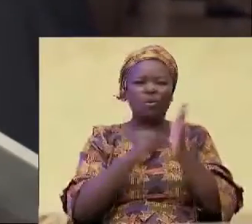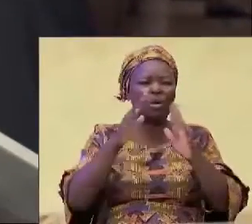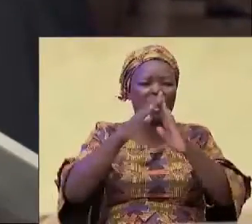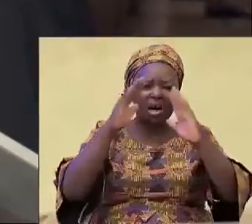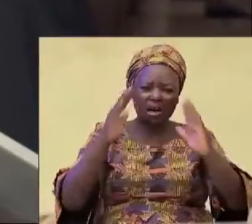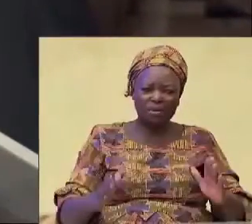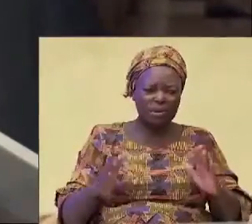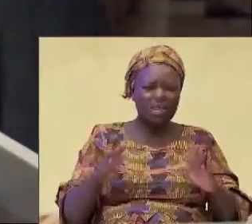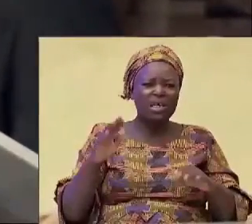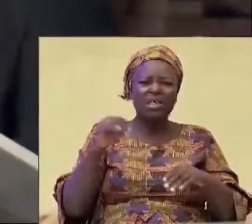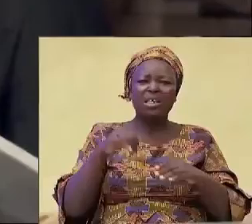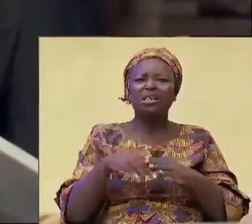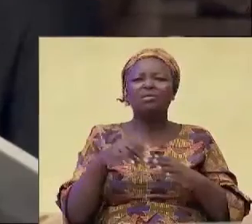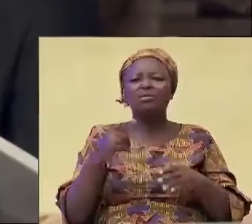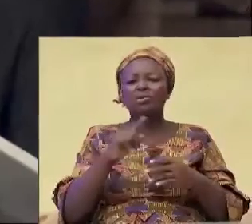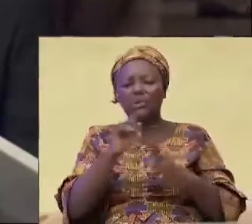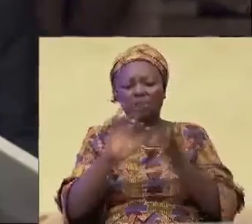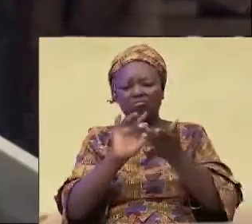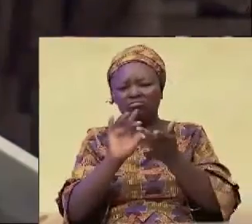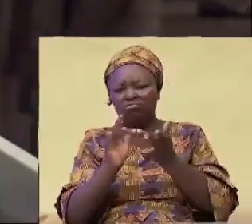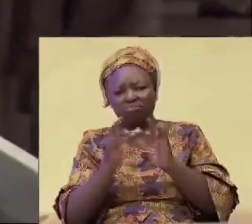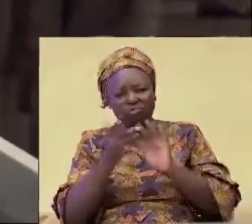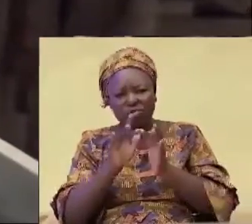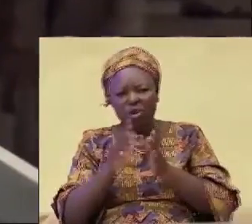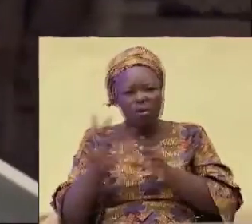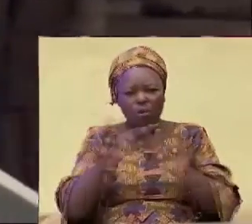country, in your own house,